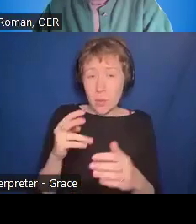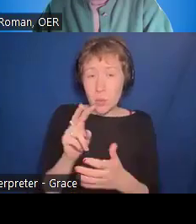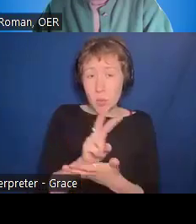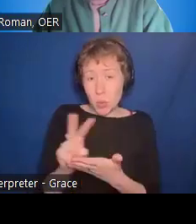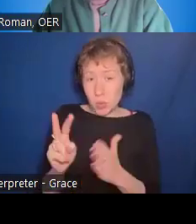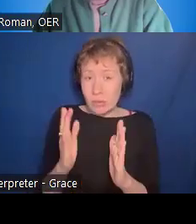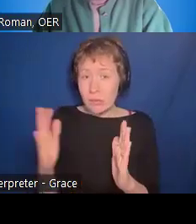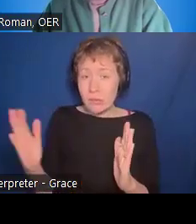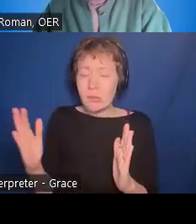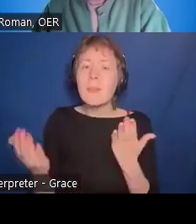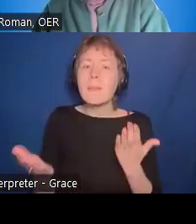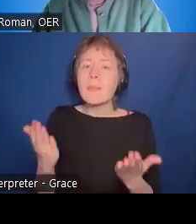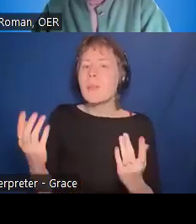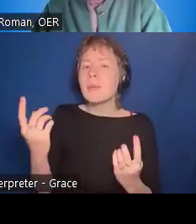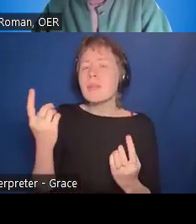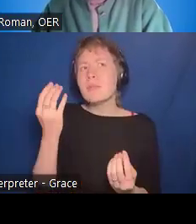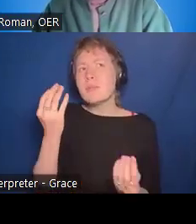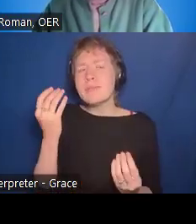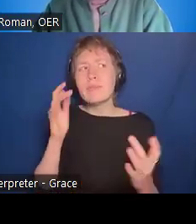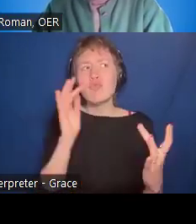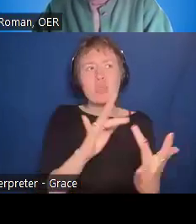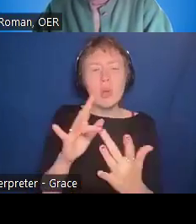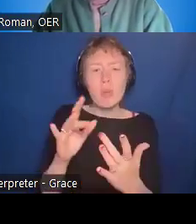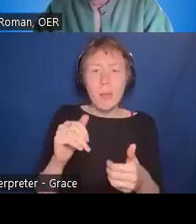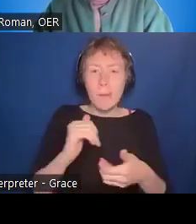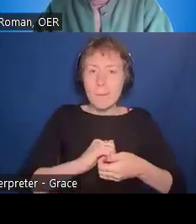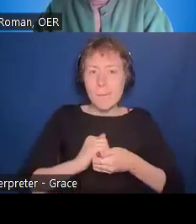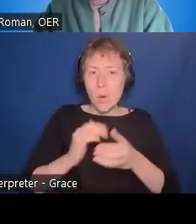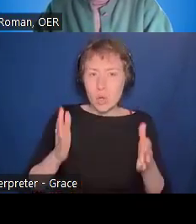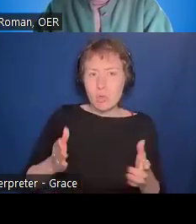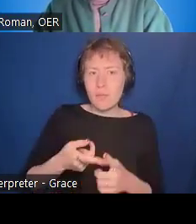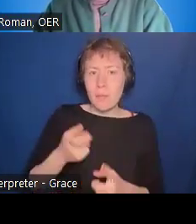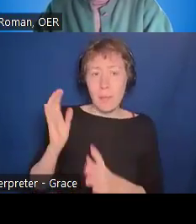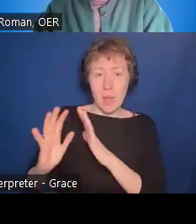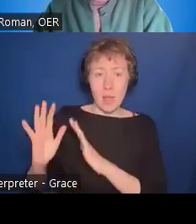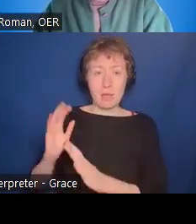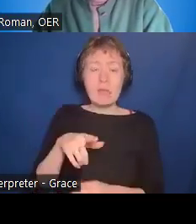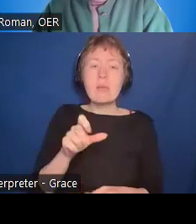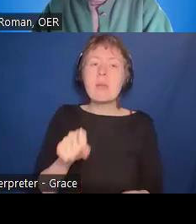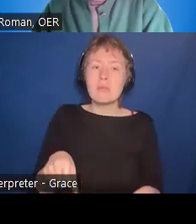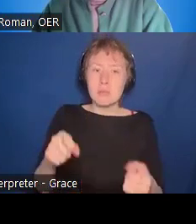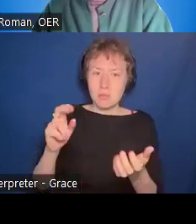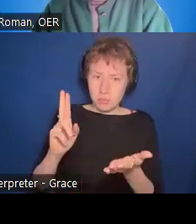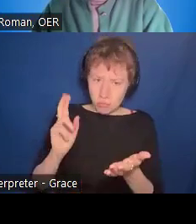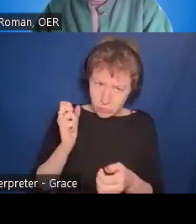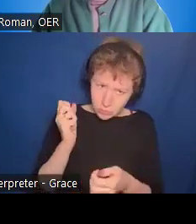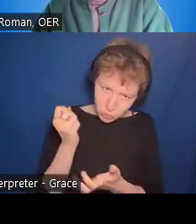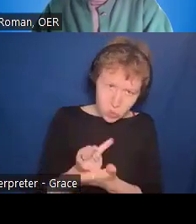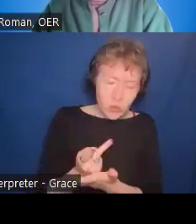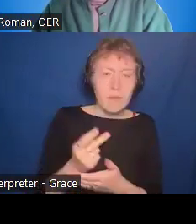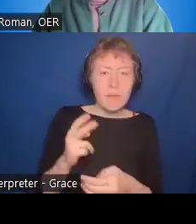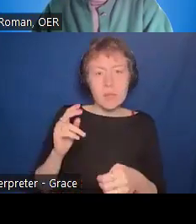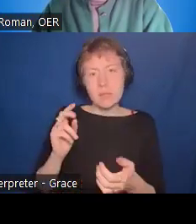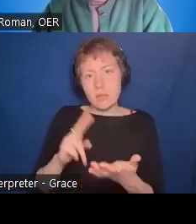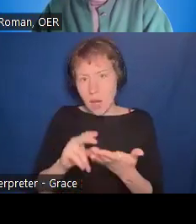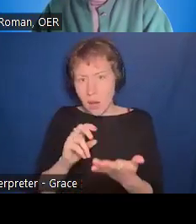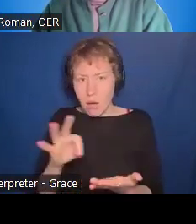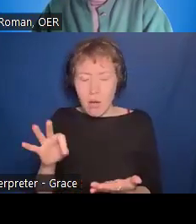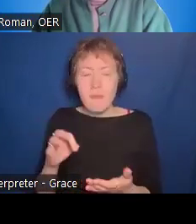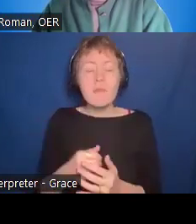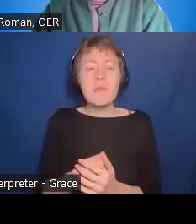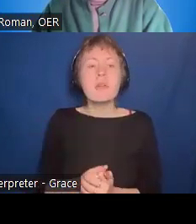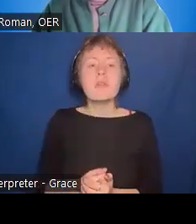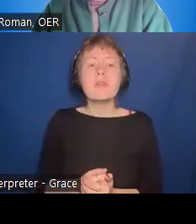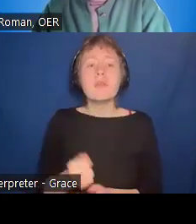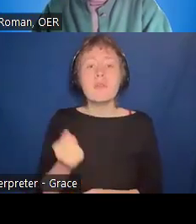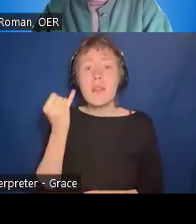partners that you've had in the past so that they can sign on early. We have no problem. If everybody's on the